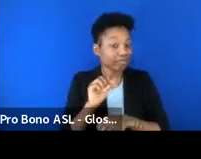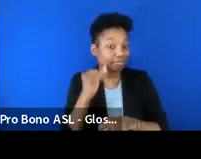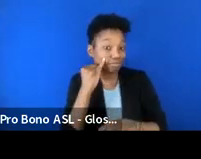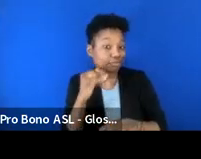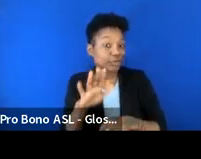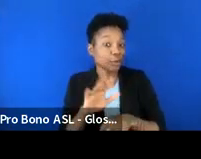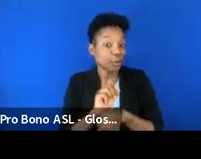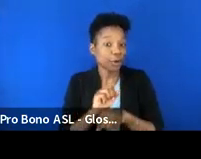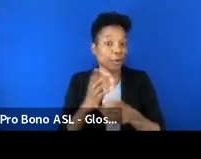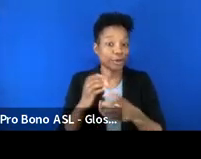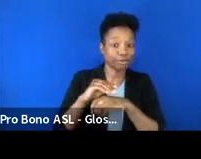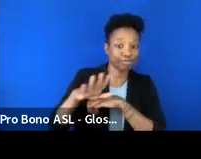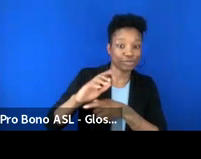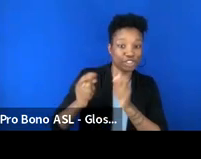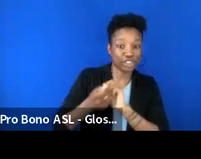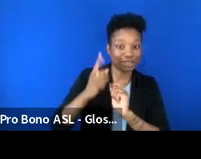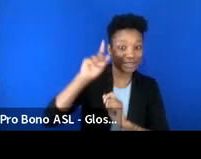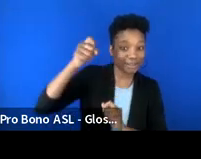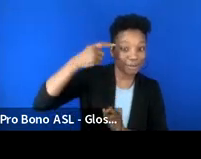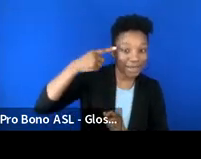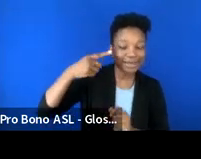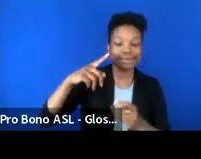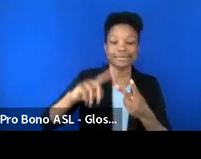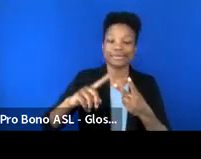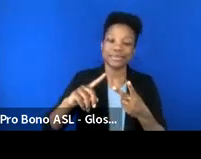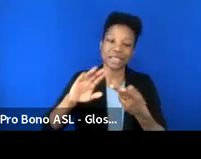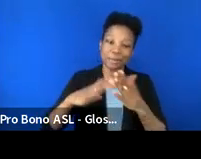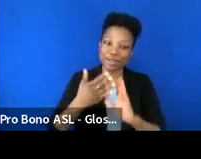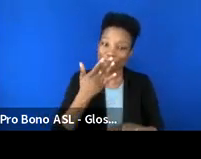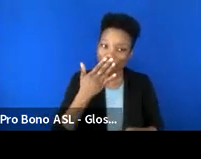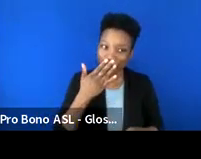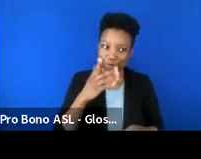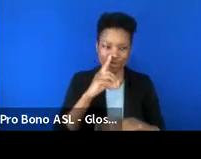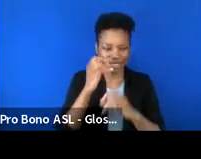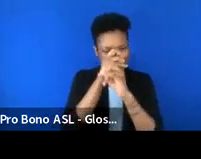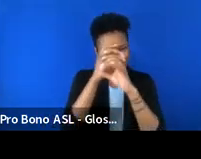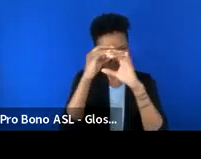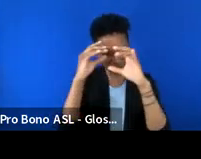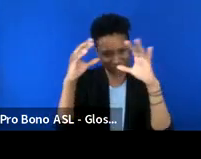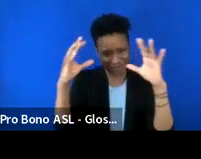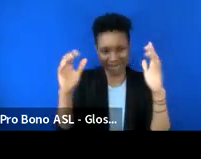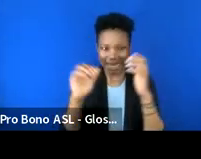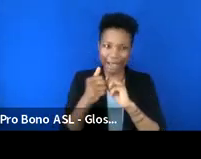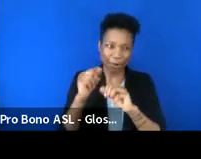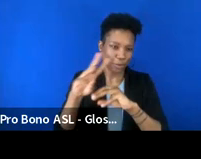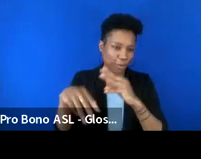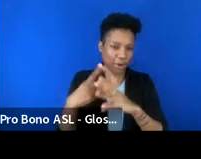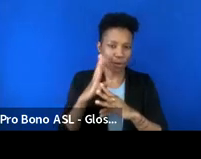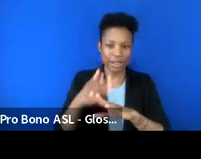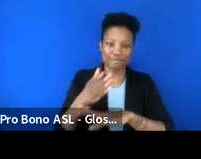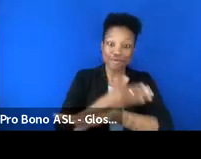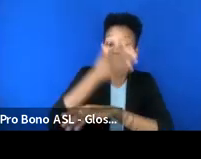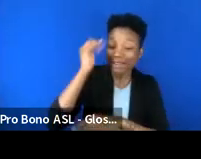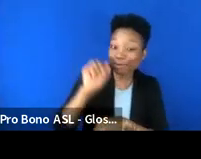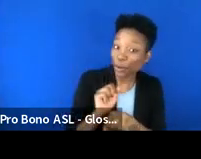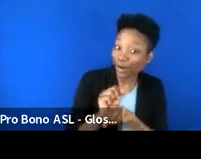government, in communities of color? Let's really dream about how the world will be improved because of our work in only 2 minutes.